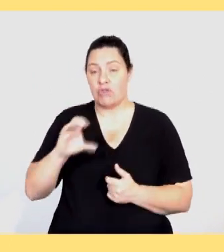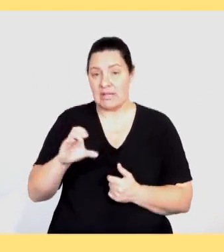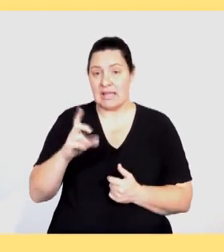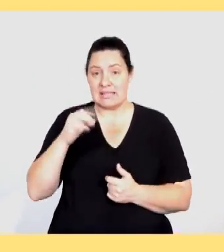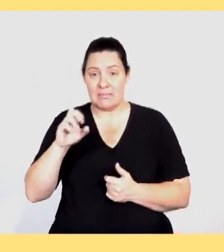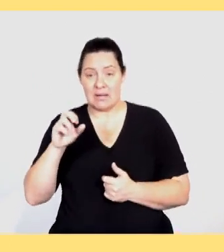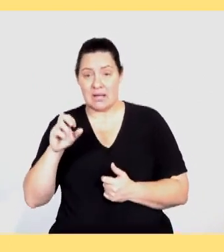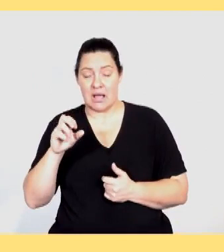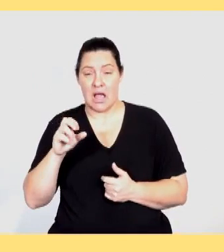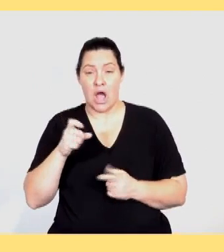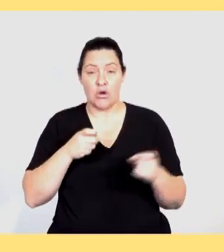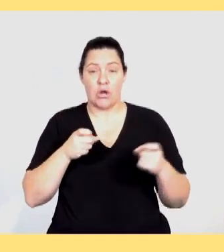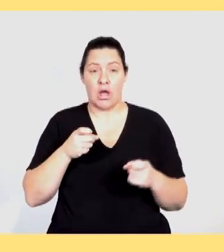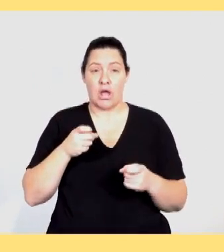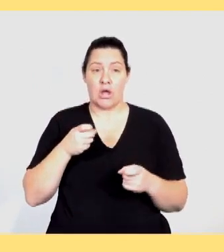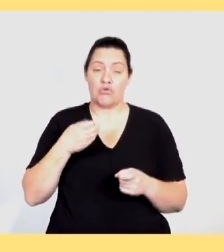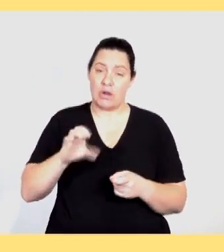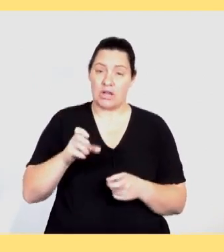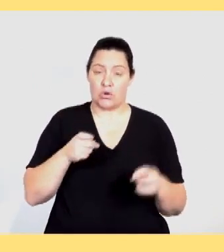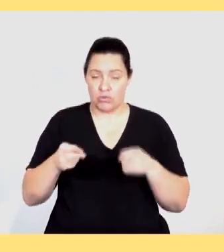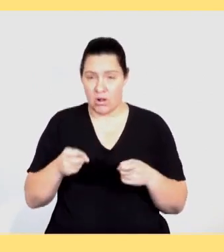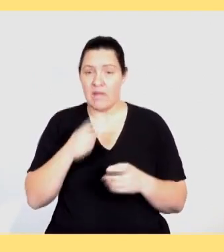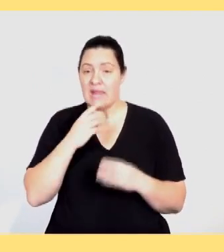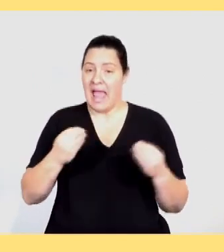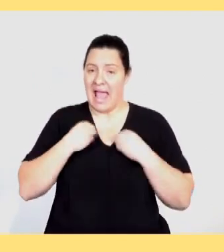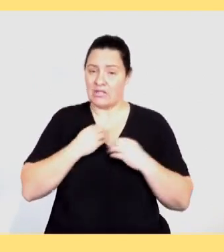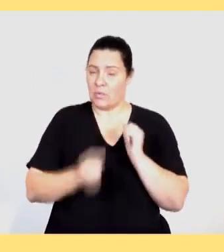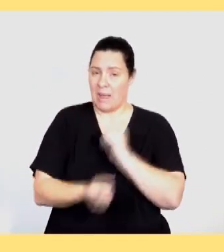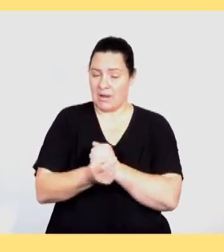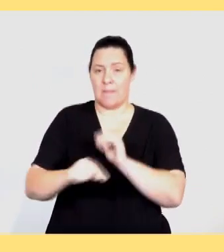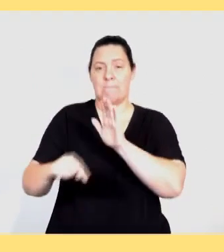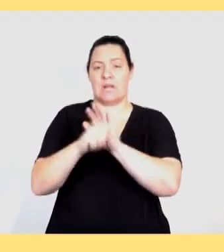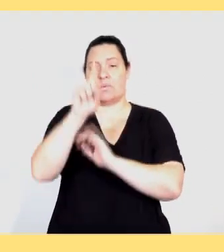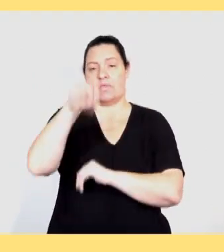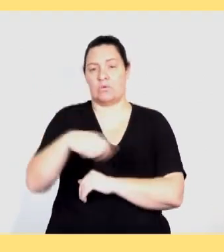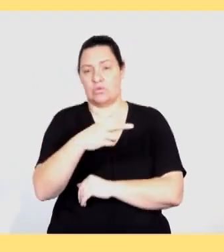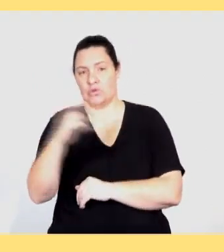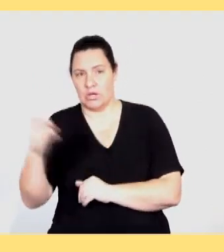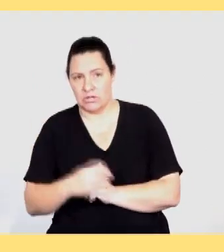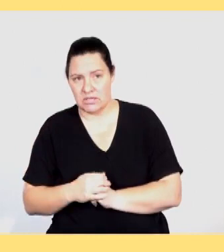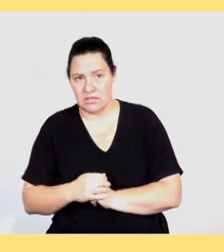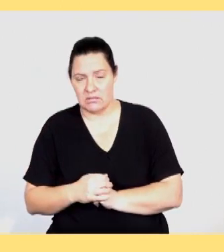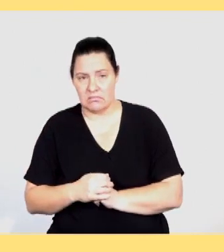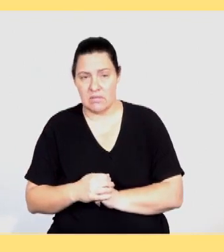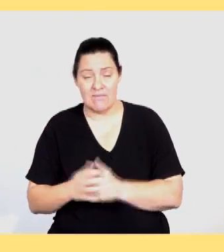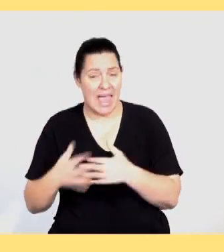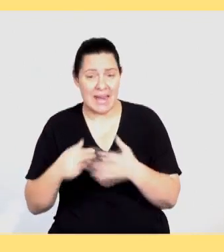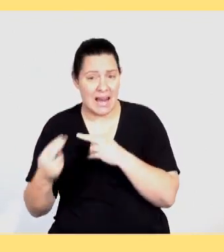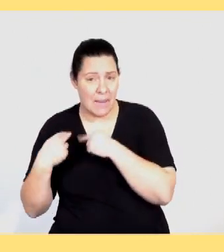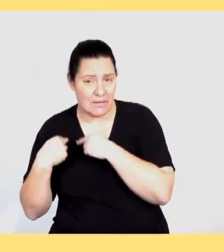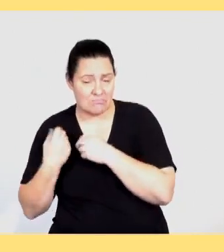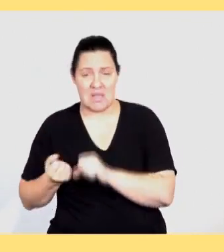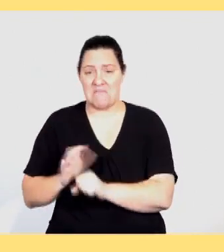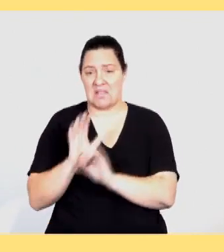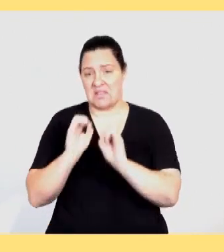you credit debtors control, what happens to your assets? Minus 1,200. Do you have any effect on your